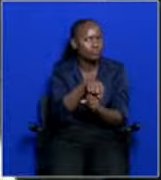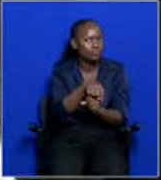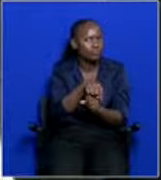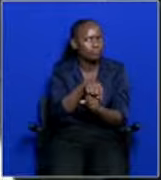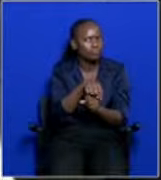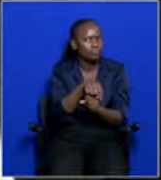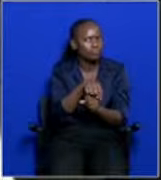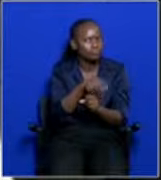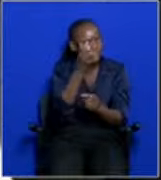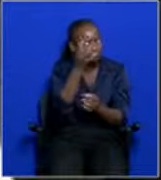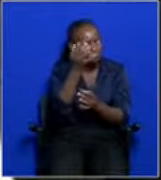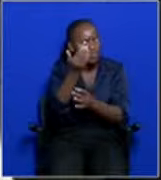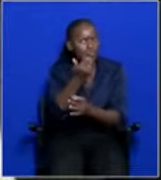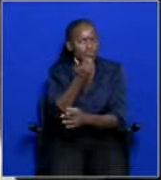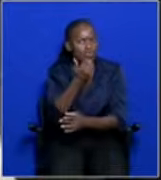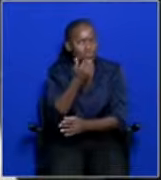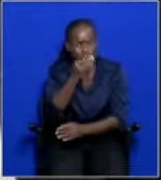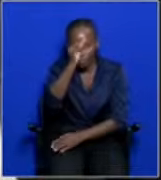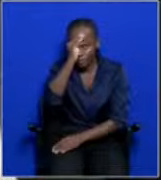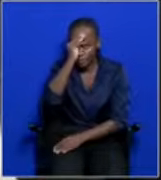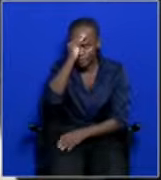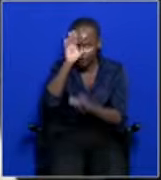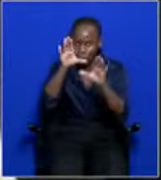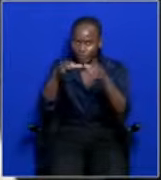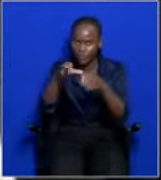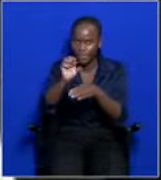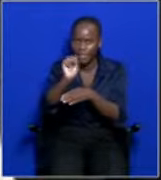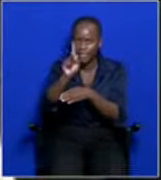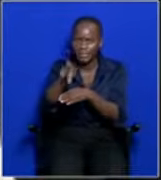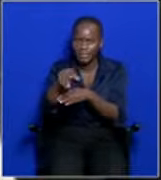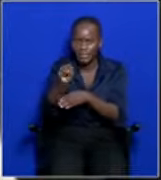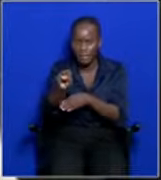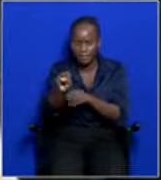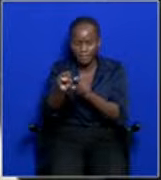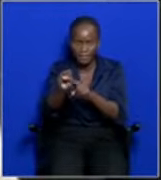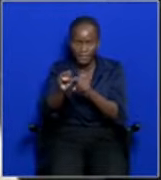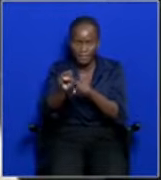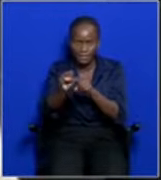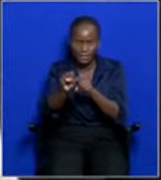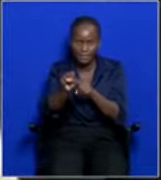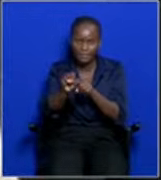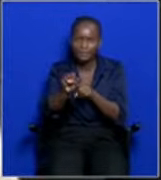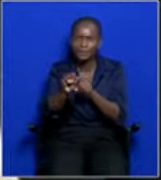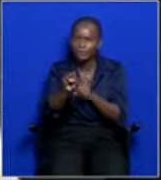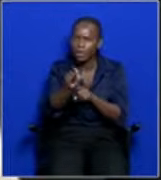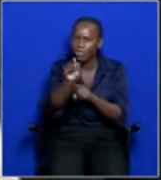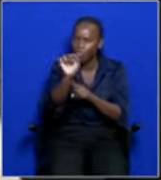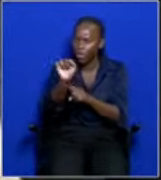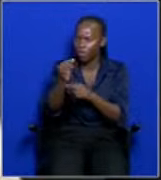what the evidence was about the power on this kind of issue about the powers of MPS.